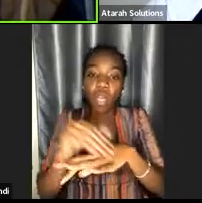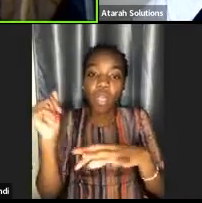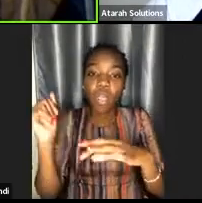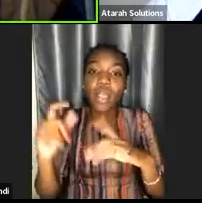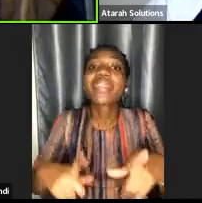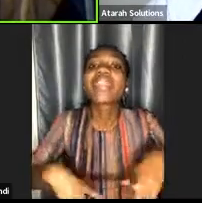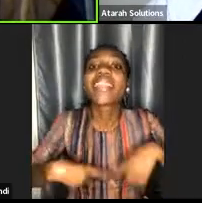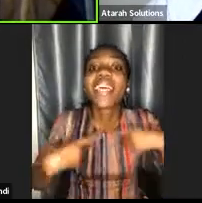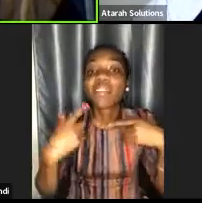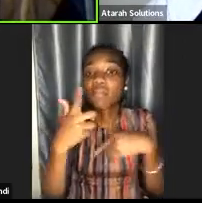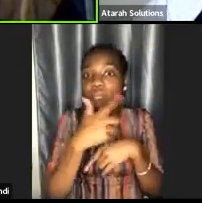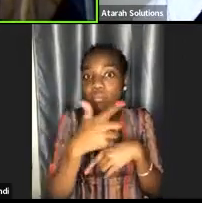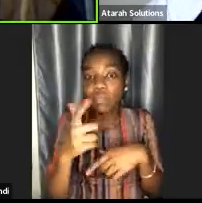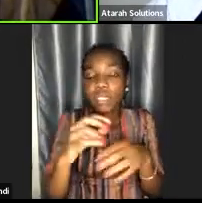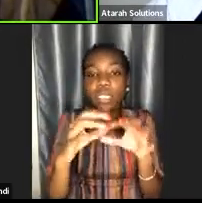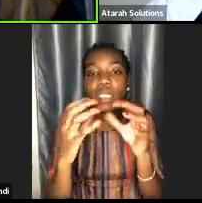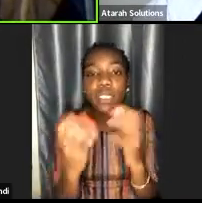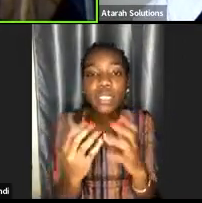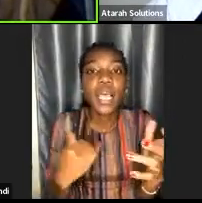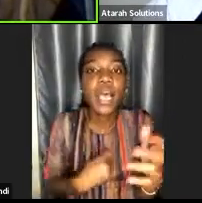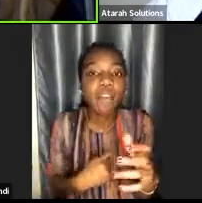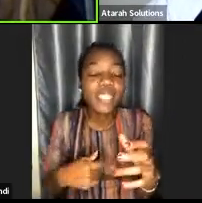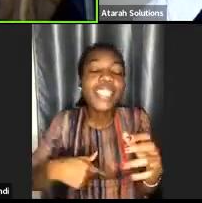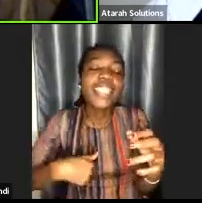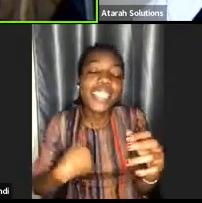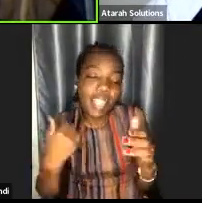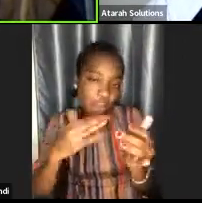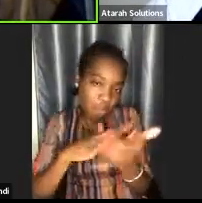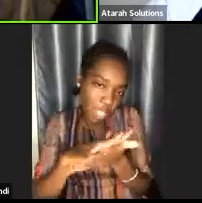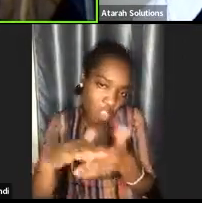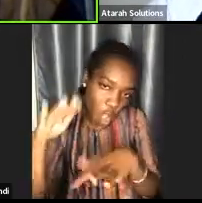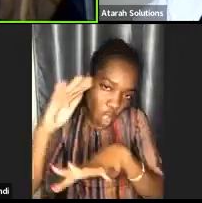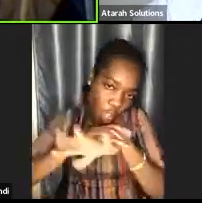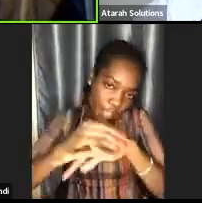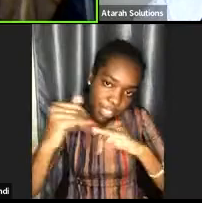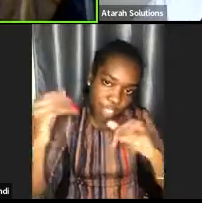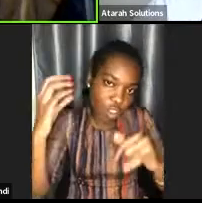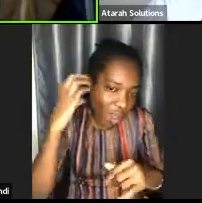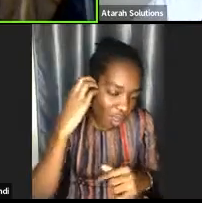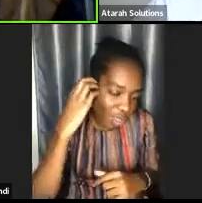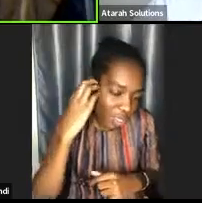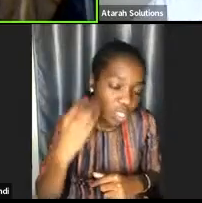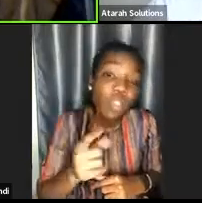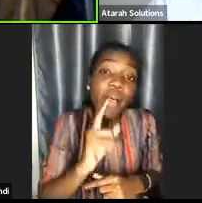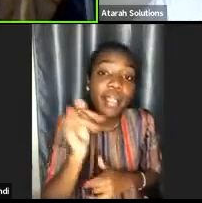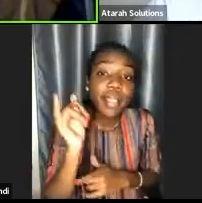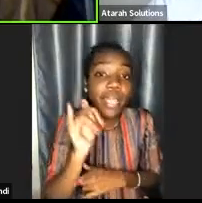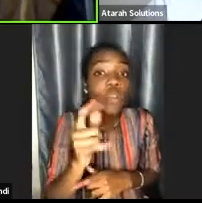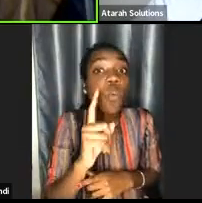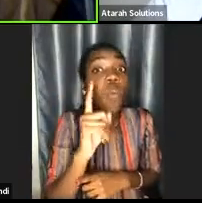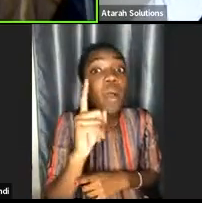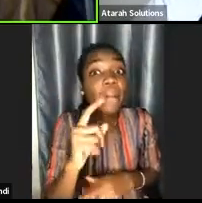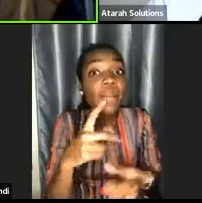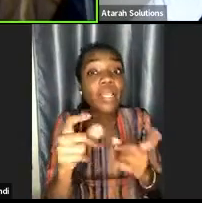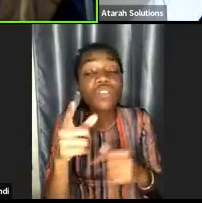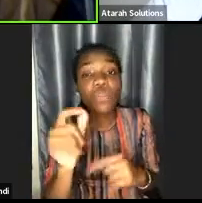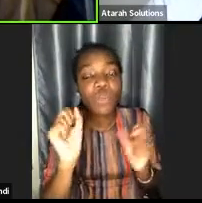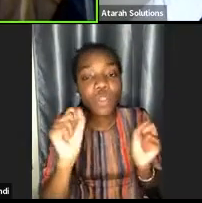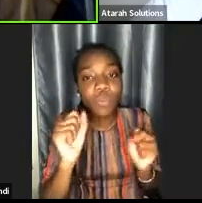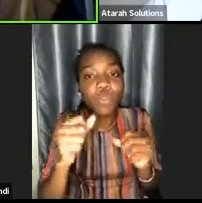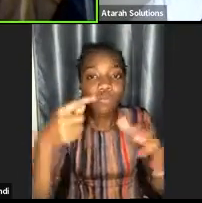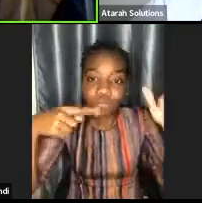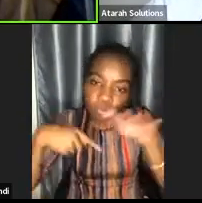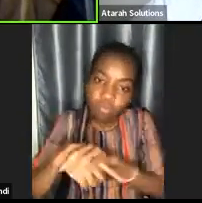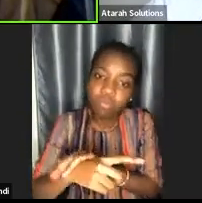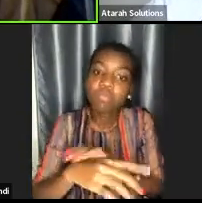we have self-paced online courses. So this is one where you can get access to a platform, go through the